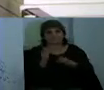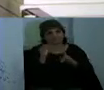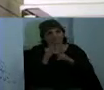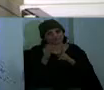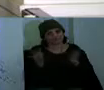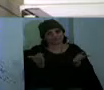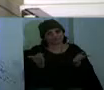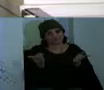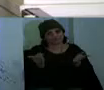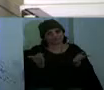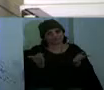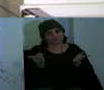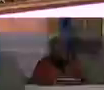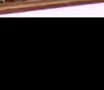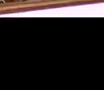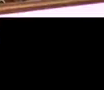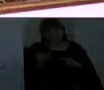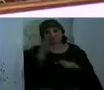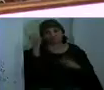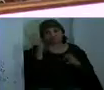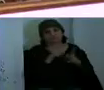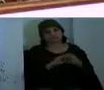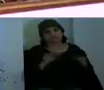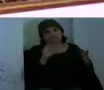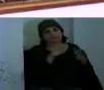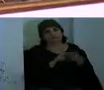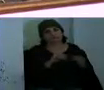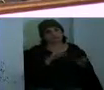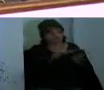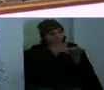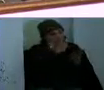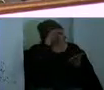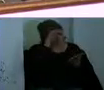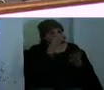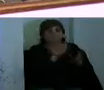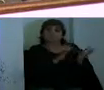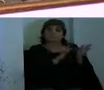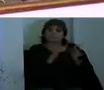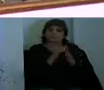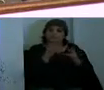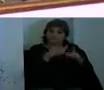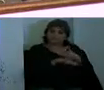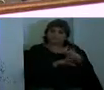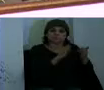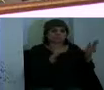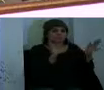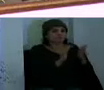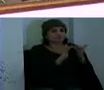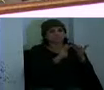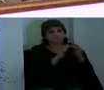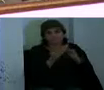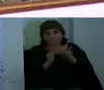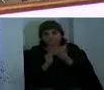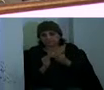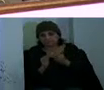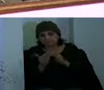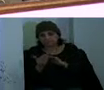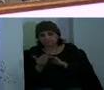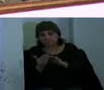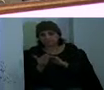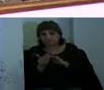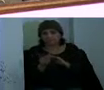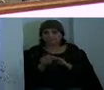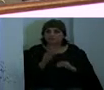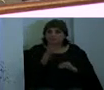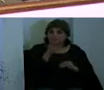again. From the Christmas stories, we learned that Jesus was born in Bethlehem. His mother was Mary,